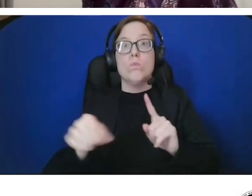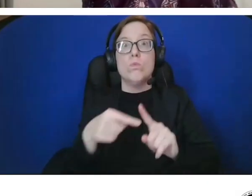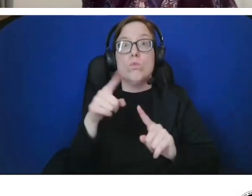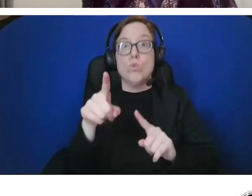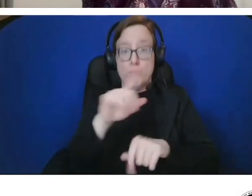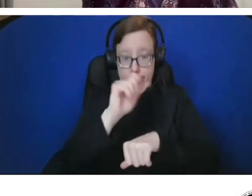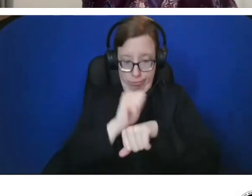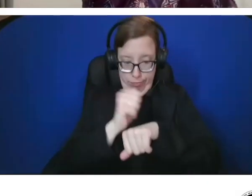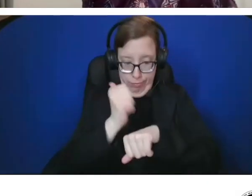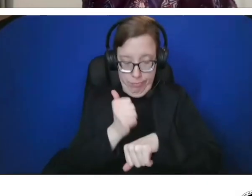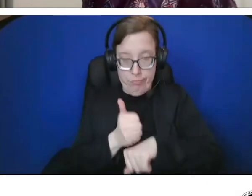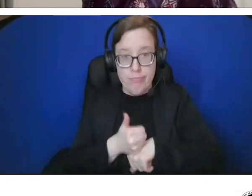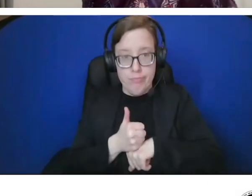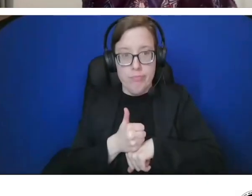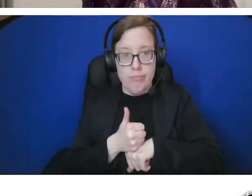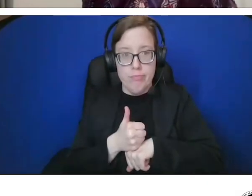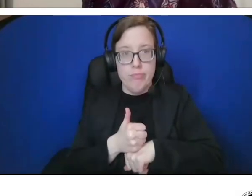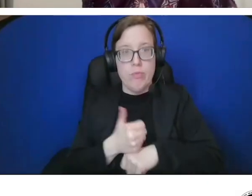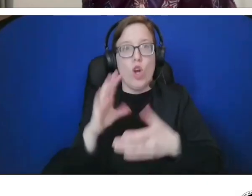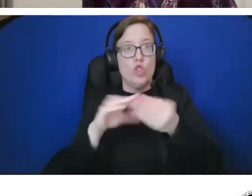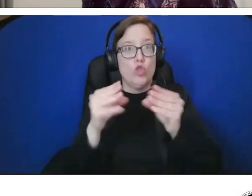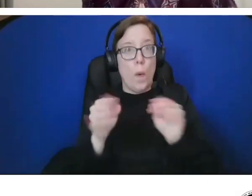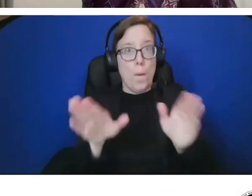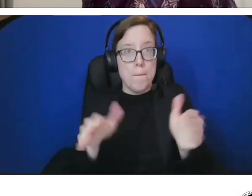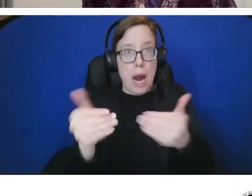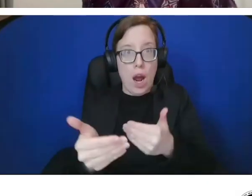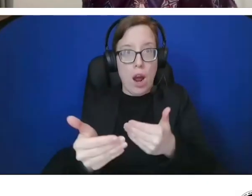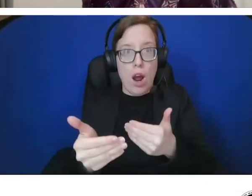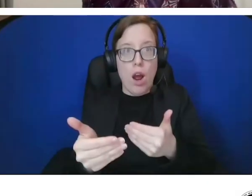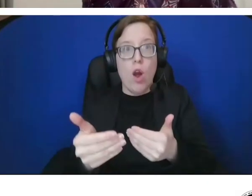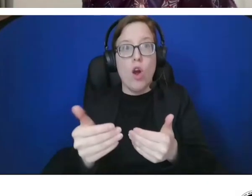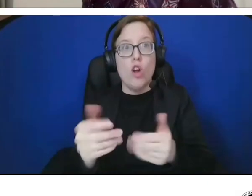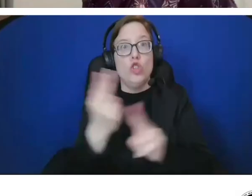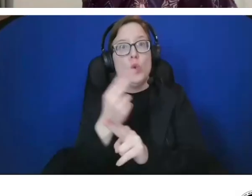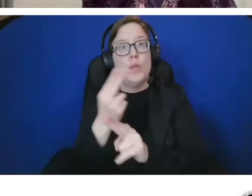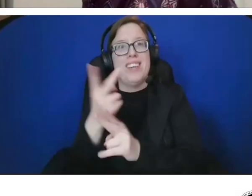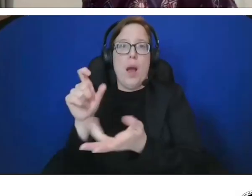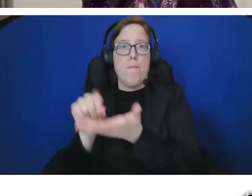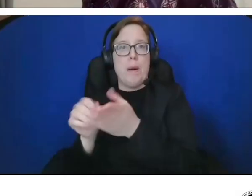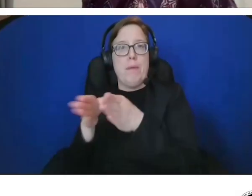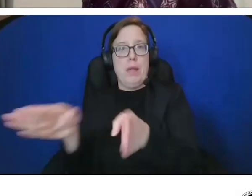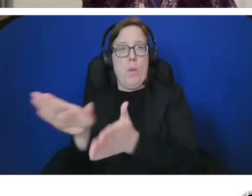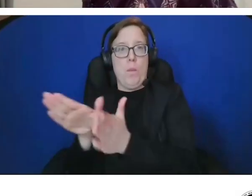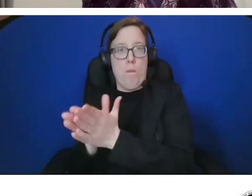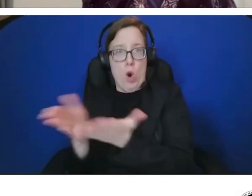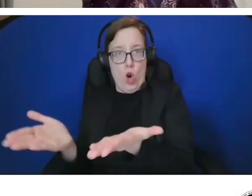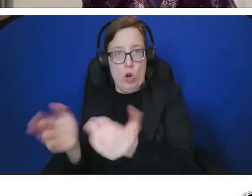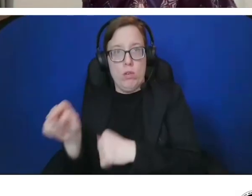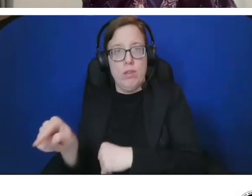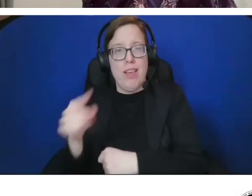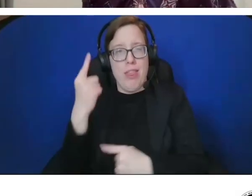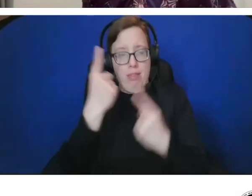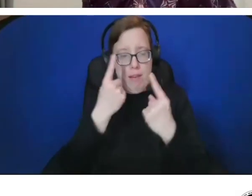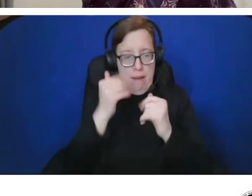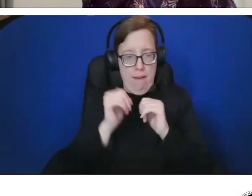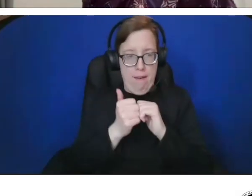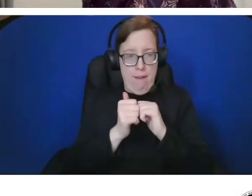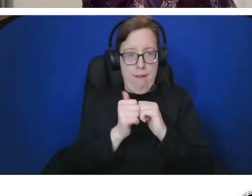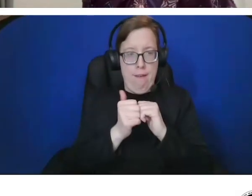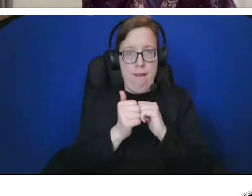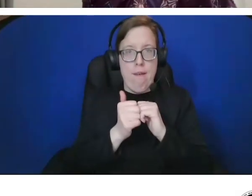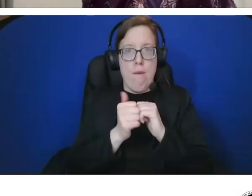When you are coordinating a story box with a published book, you're going to have to think about